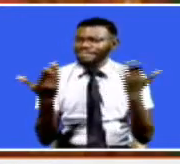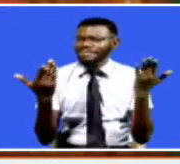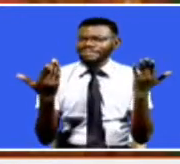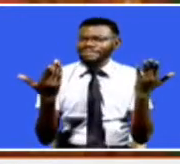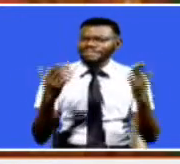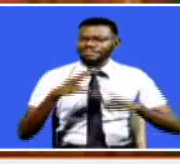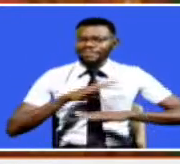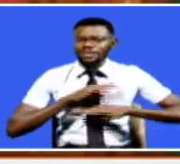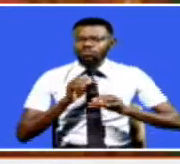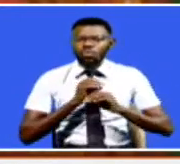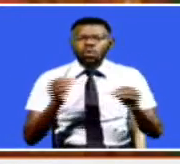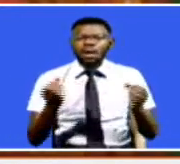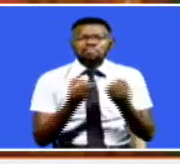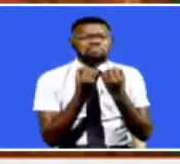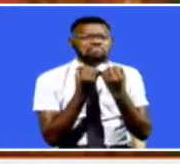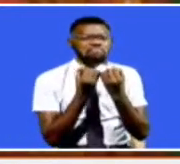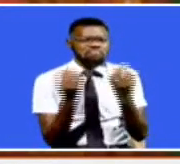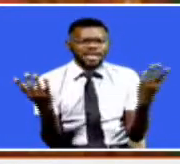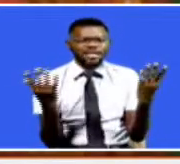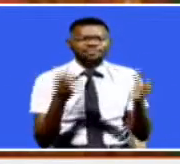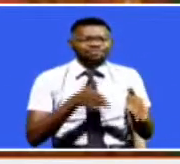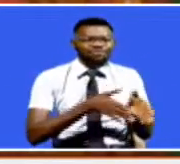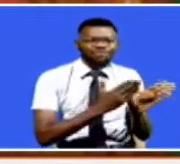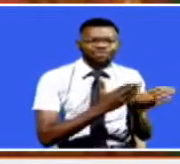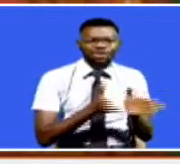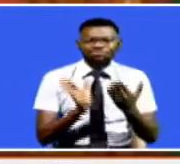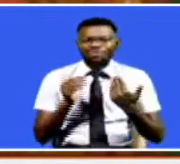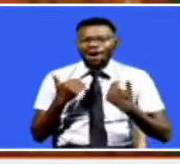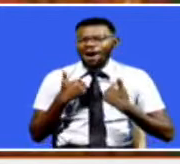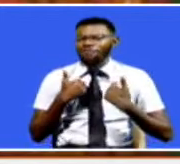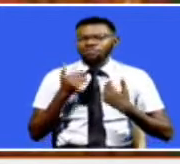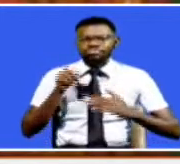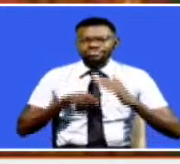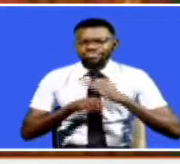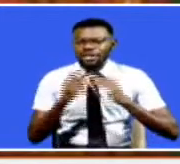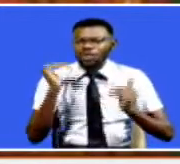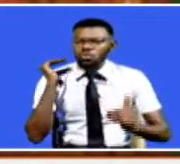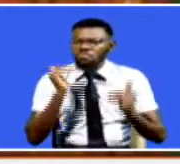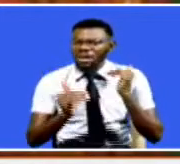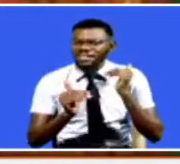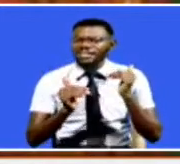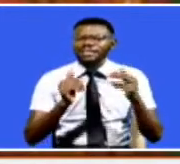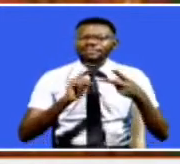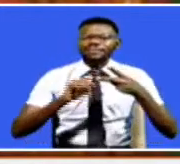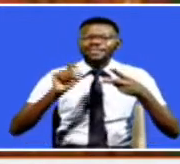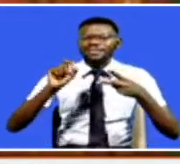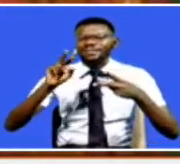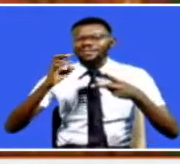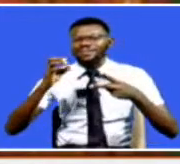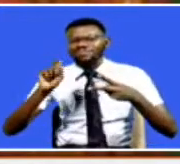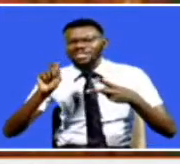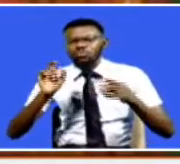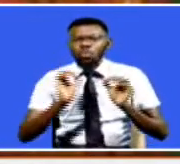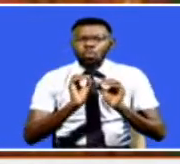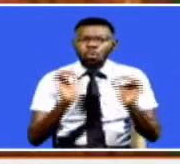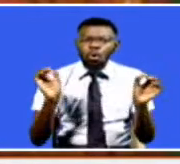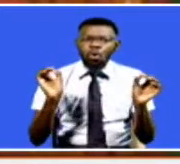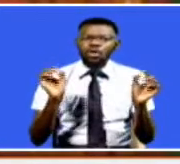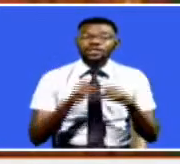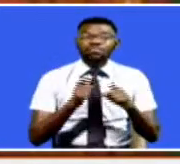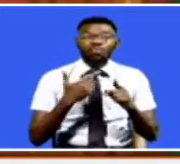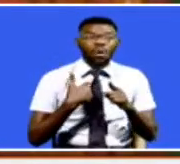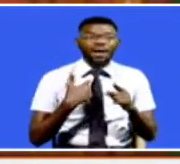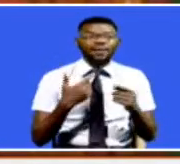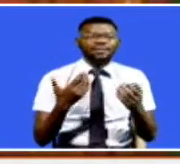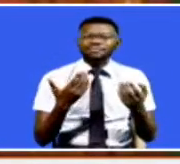Kenyans the opportunity to pursue the tertiary education in our universities and TVETs, but also created